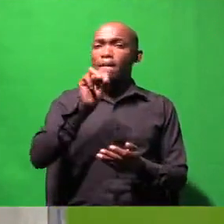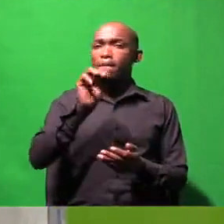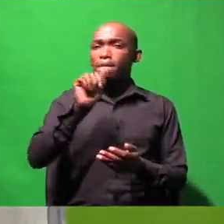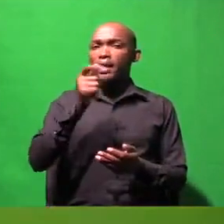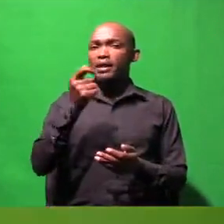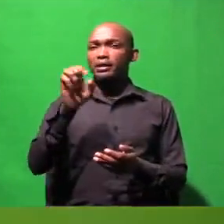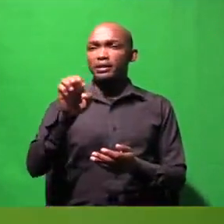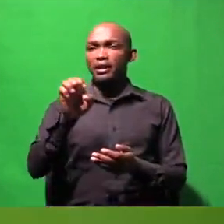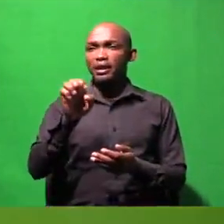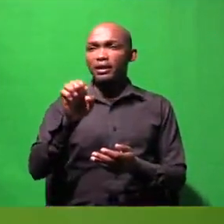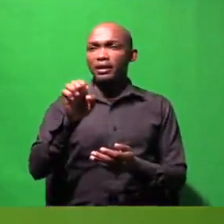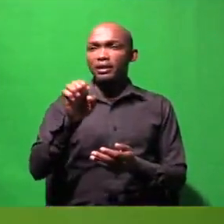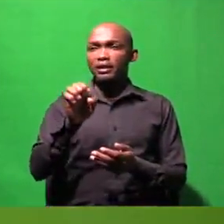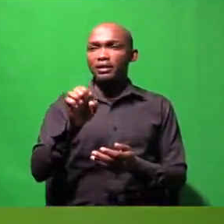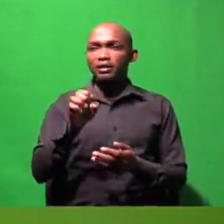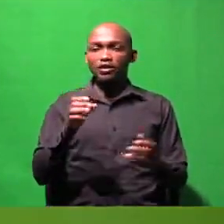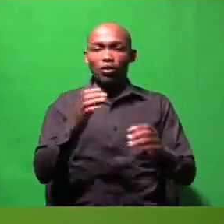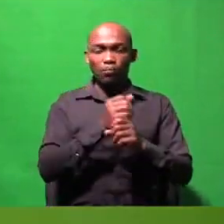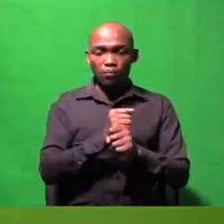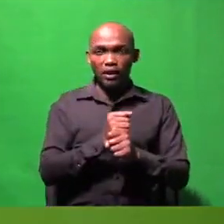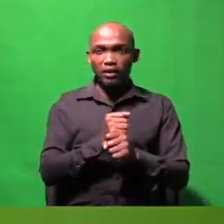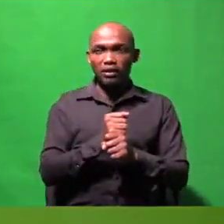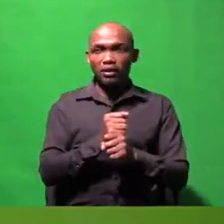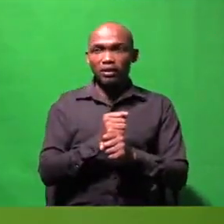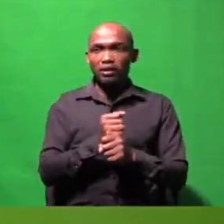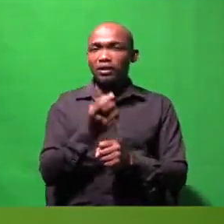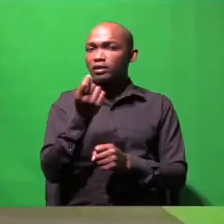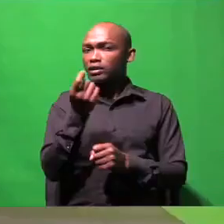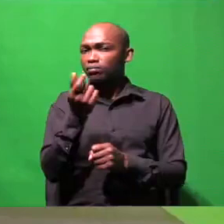small particles called atom.